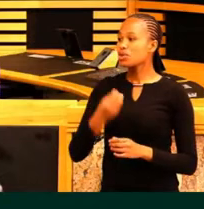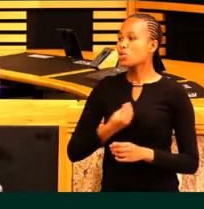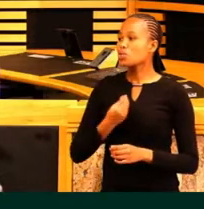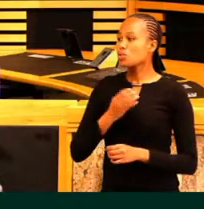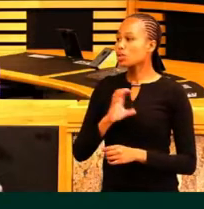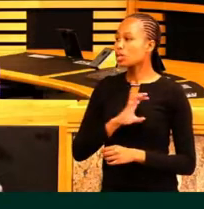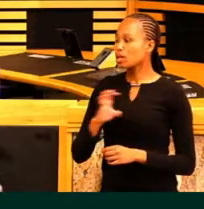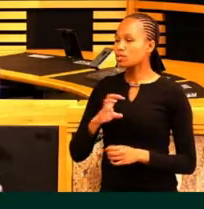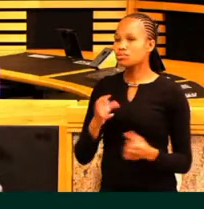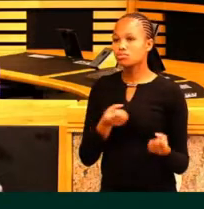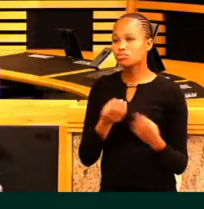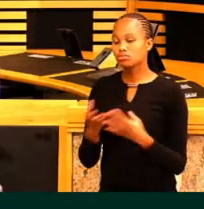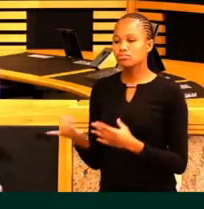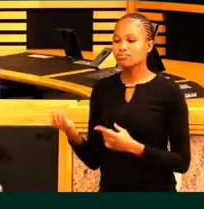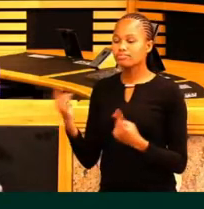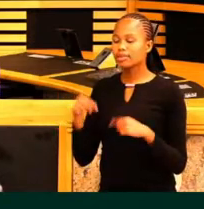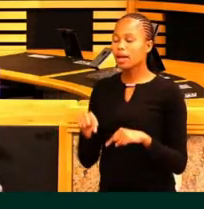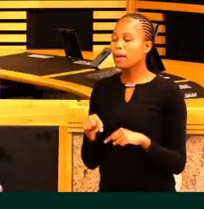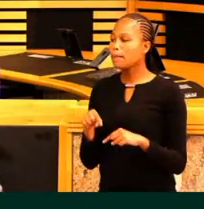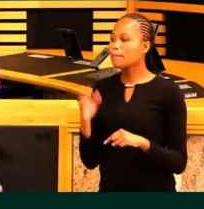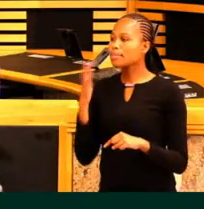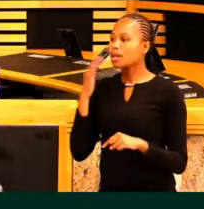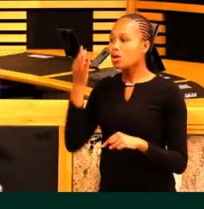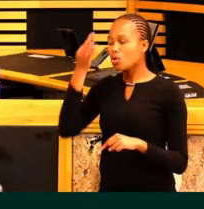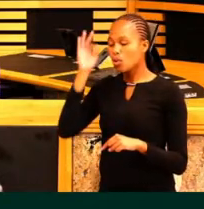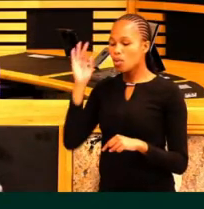private sector to come to the party